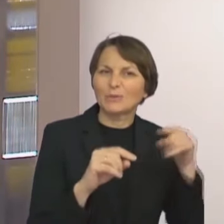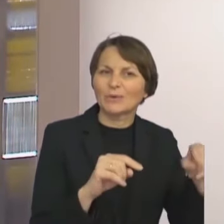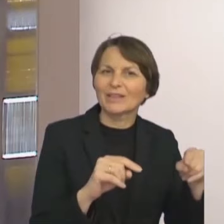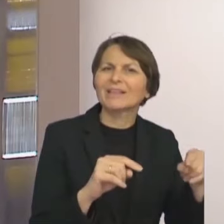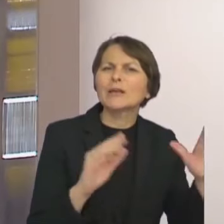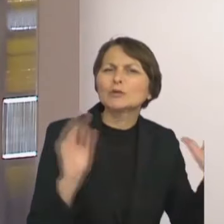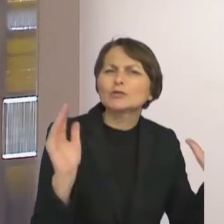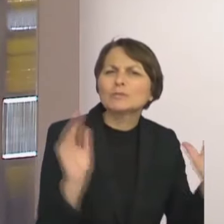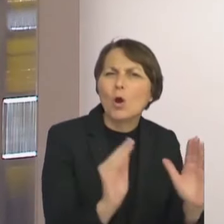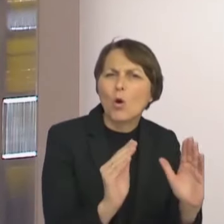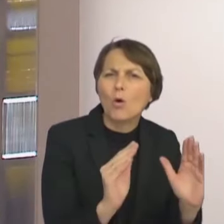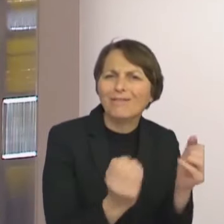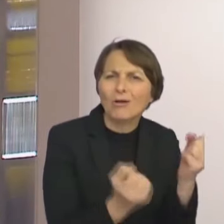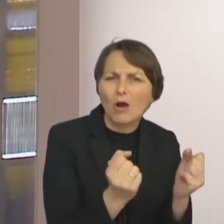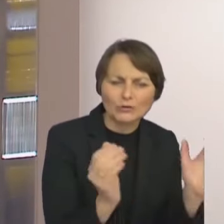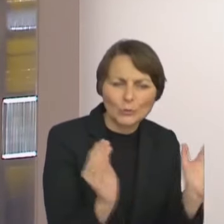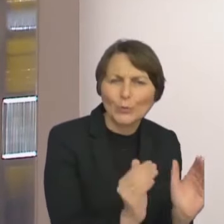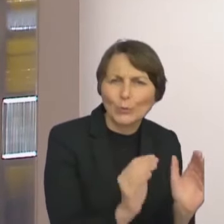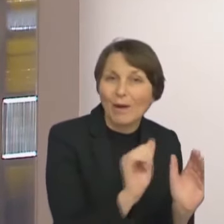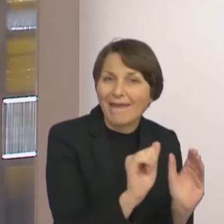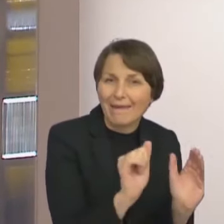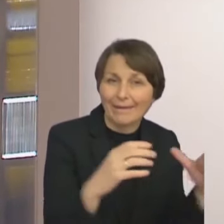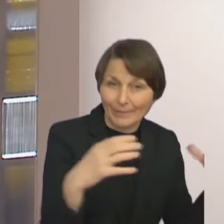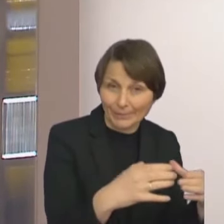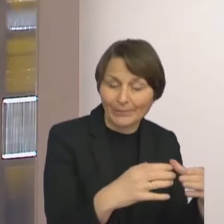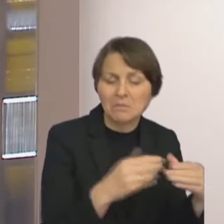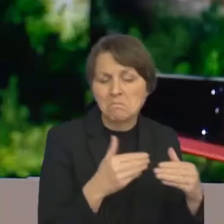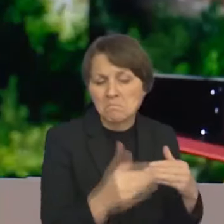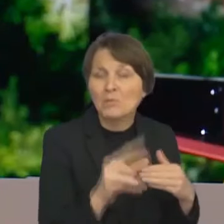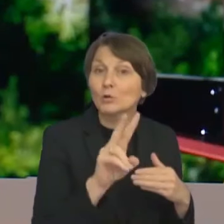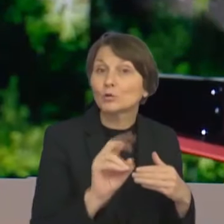we're moving to a situation where in 2025 we're looking at maybe